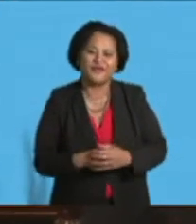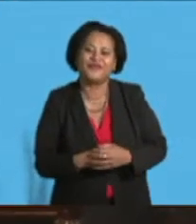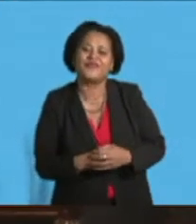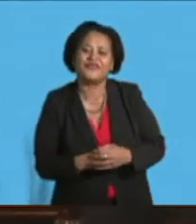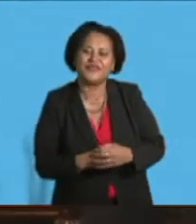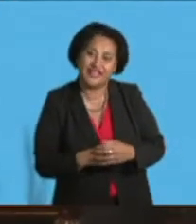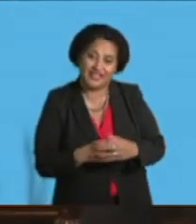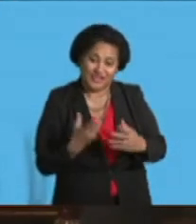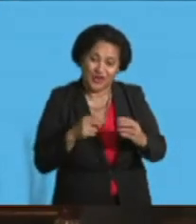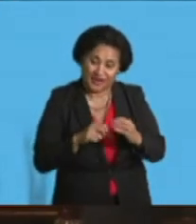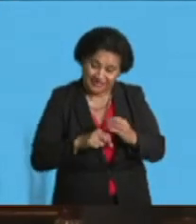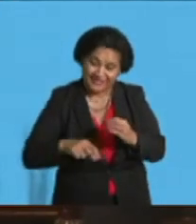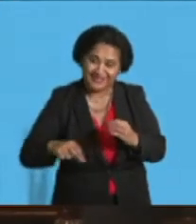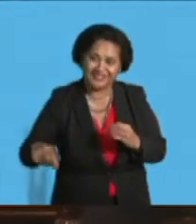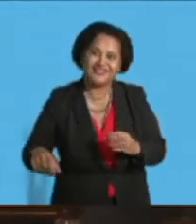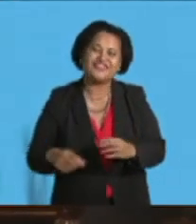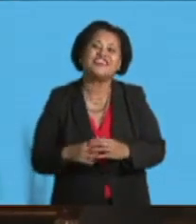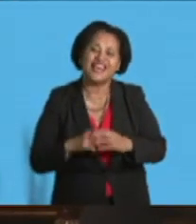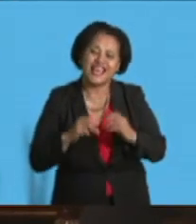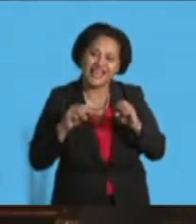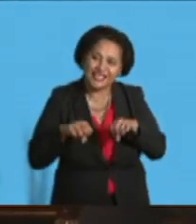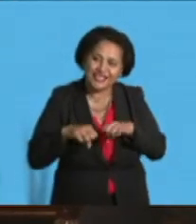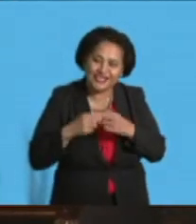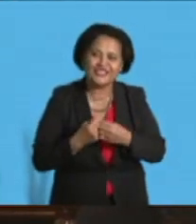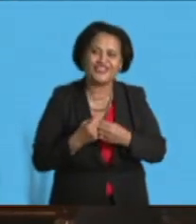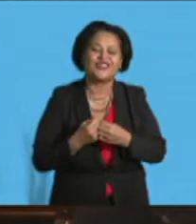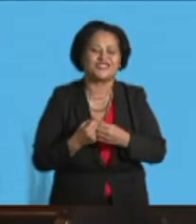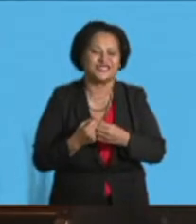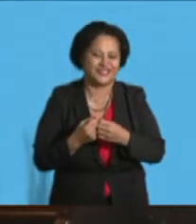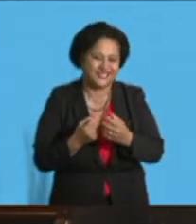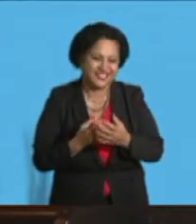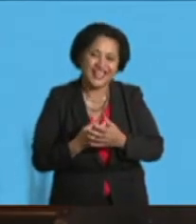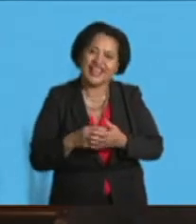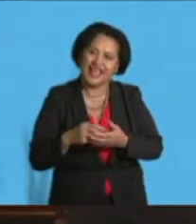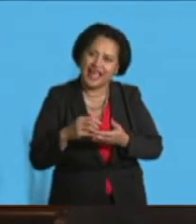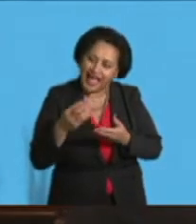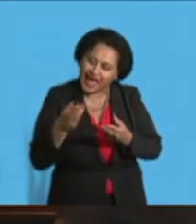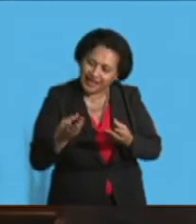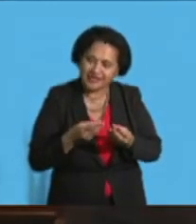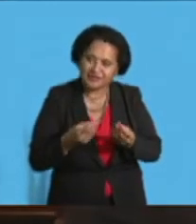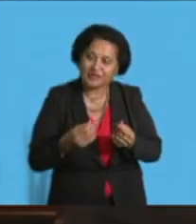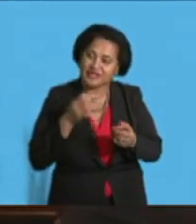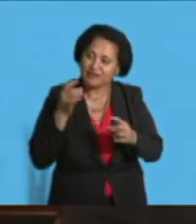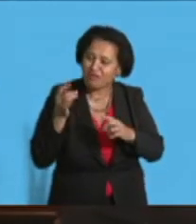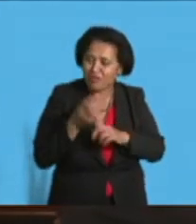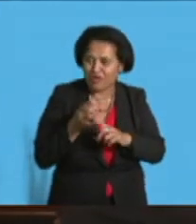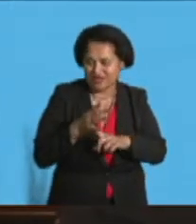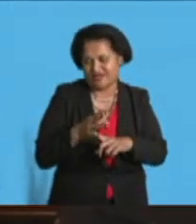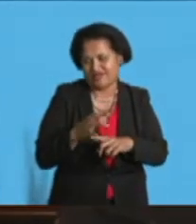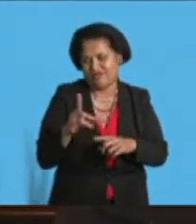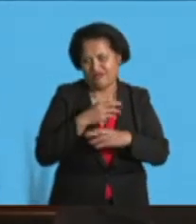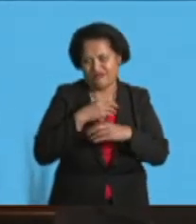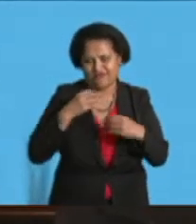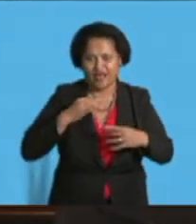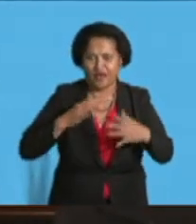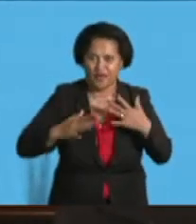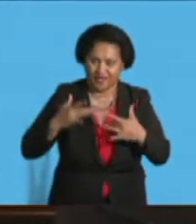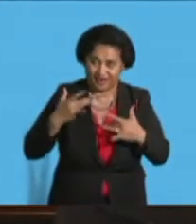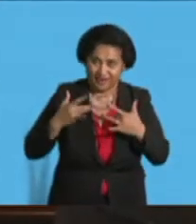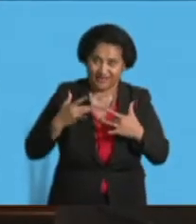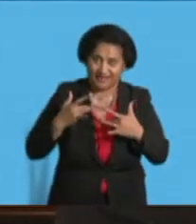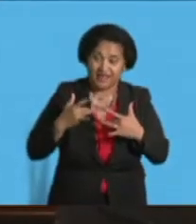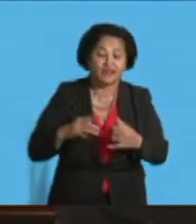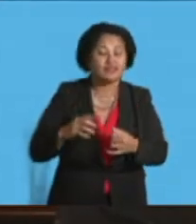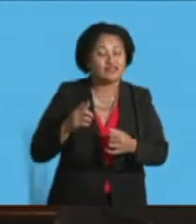environment are linked to important sources of food, recreation and income, and such are integral to our way of life. Madam Speaker, as such, it